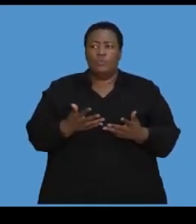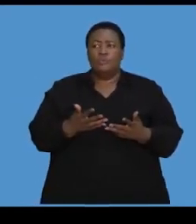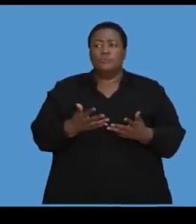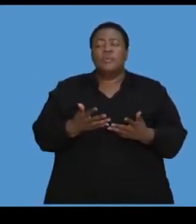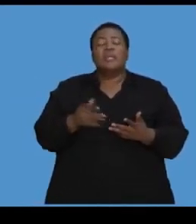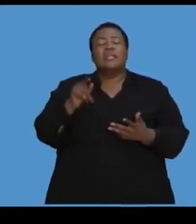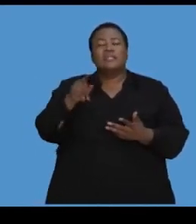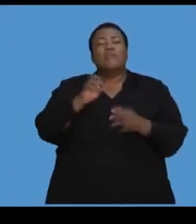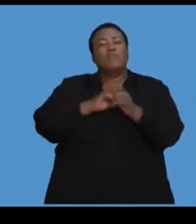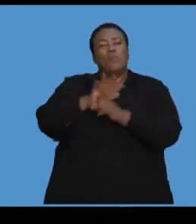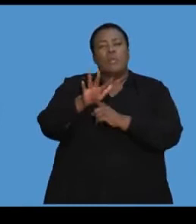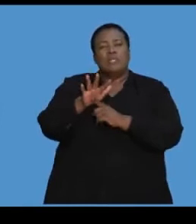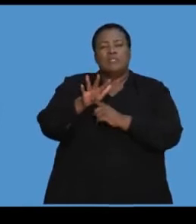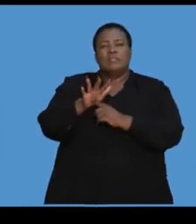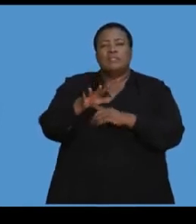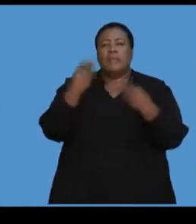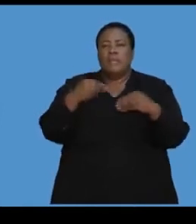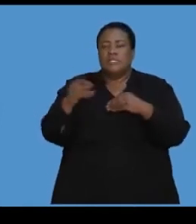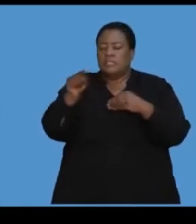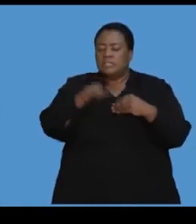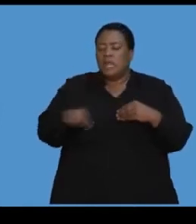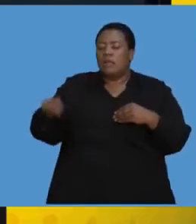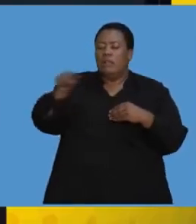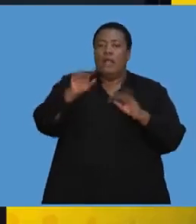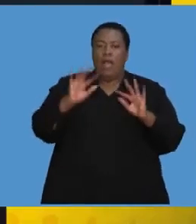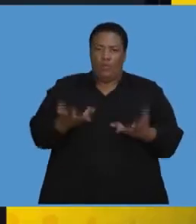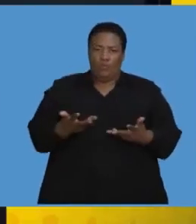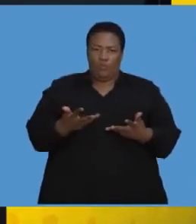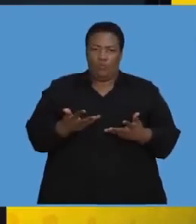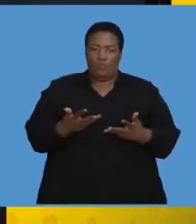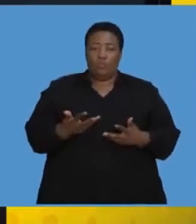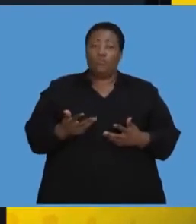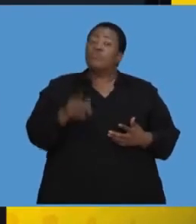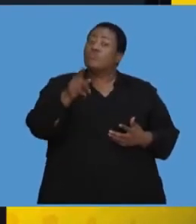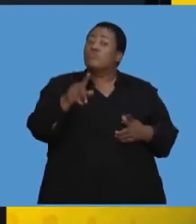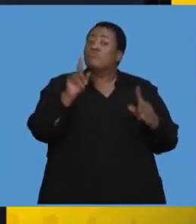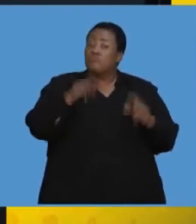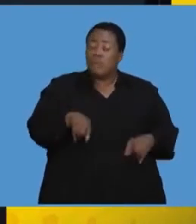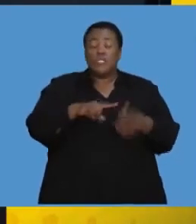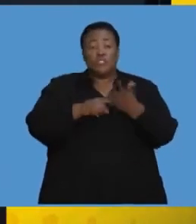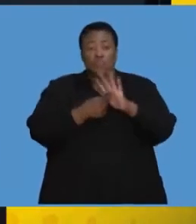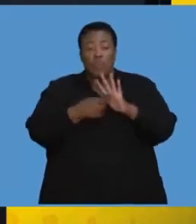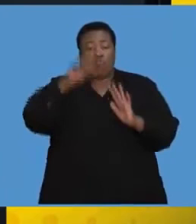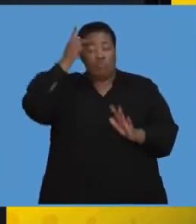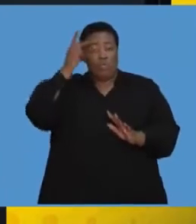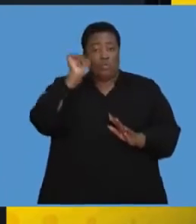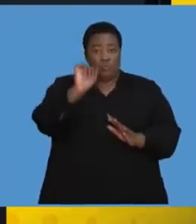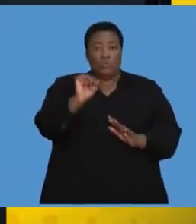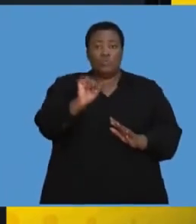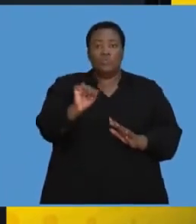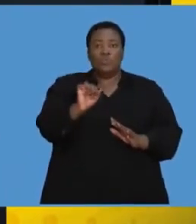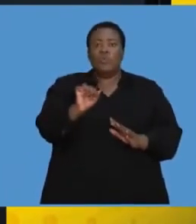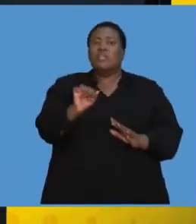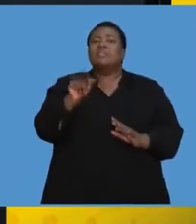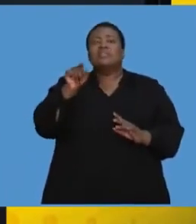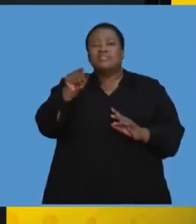thought influenced business cycles? Right, you need to demonstrate your knowledge of what endogenous school of